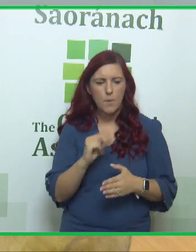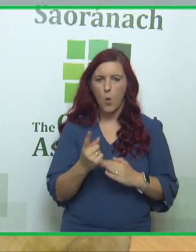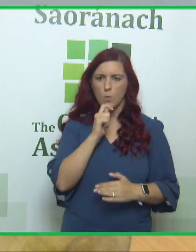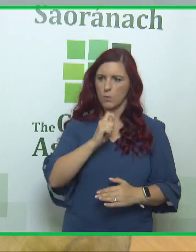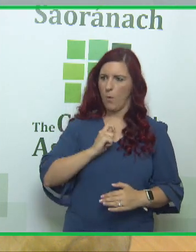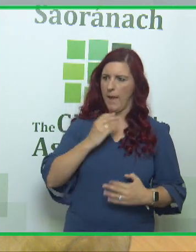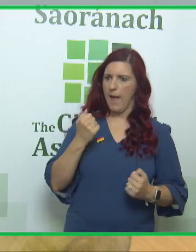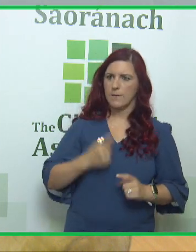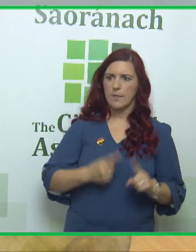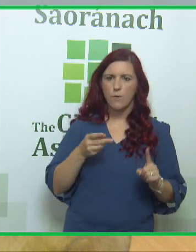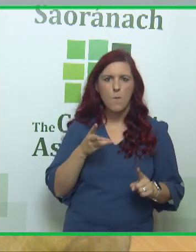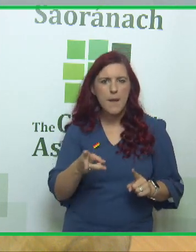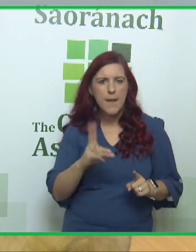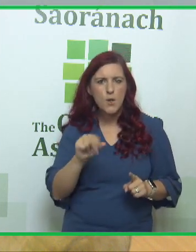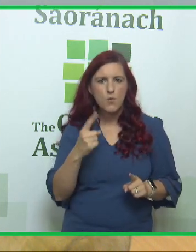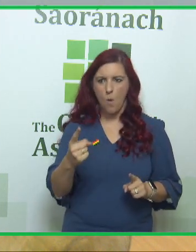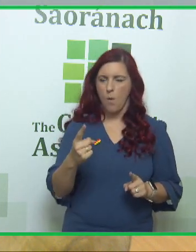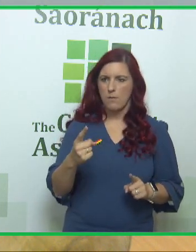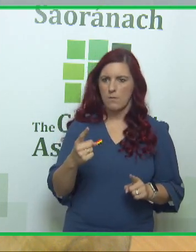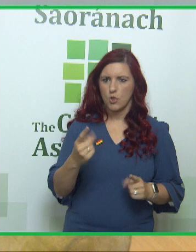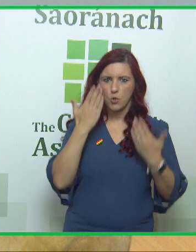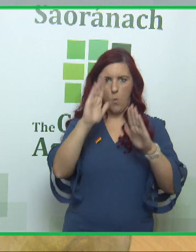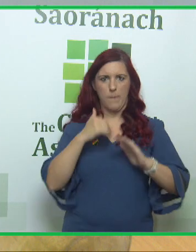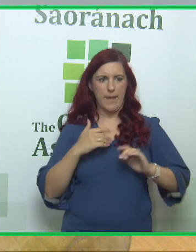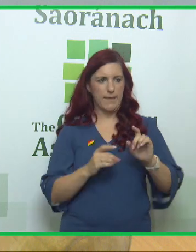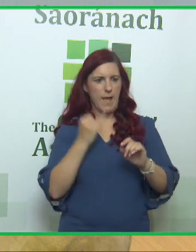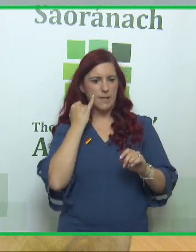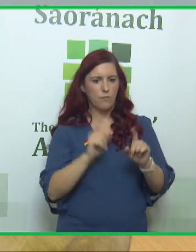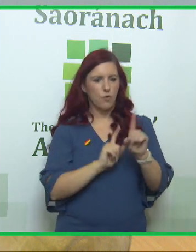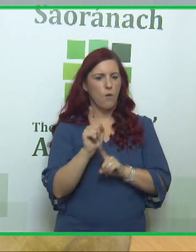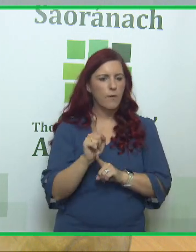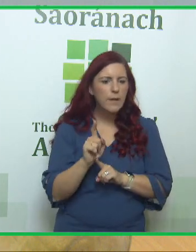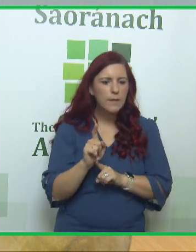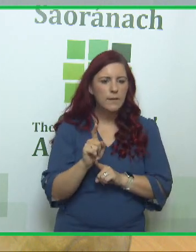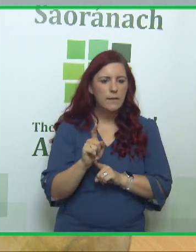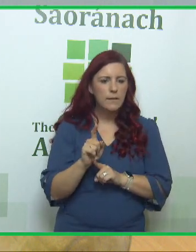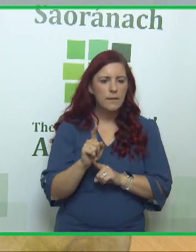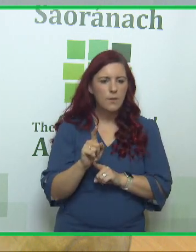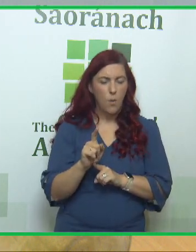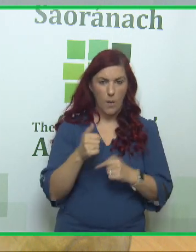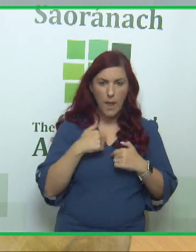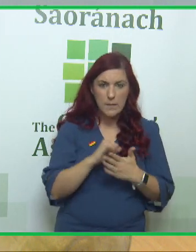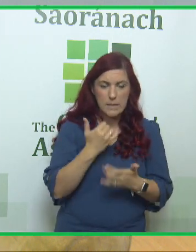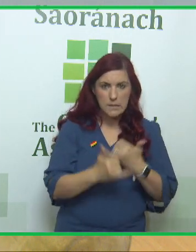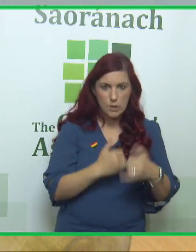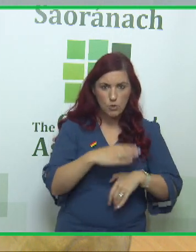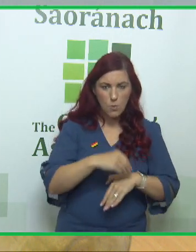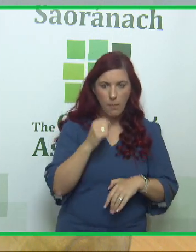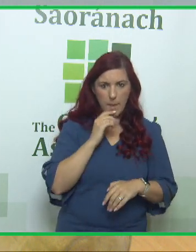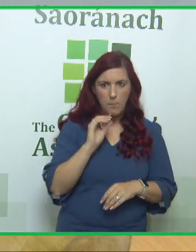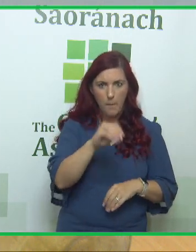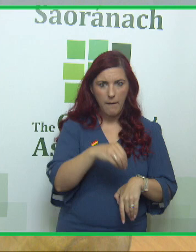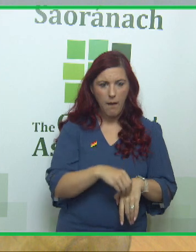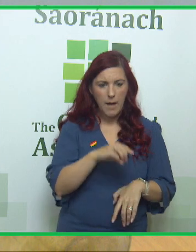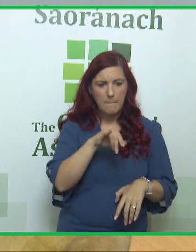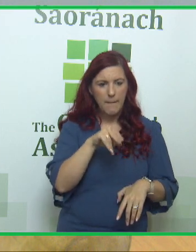way. Nobody ever put a recovery map in front of me. From 16, I was put on a methadone program. Nobody ever says,